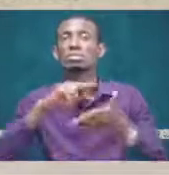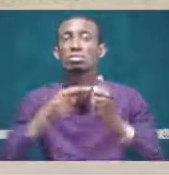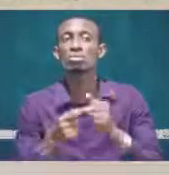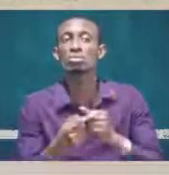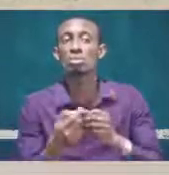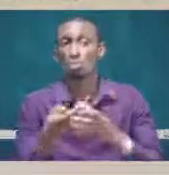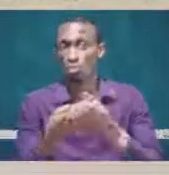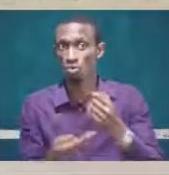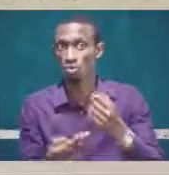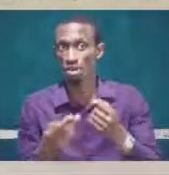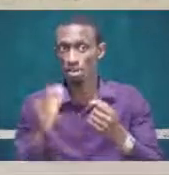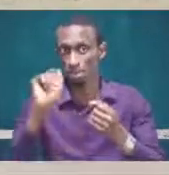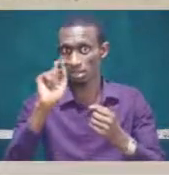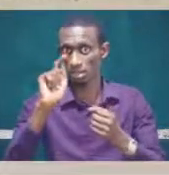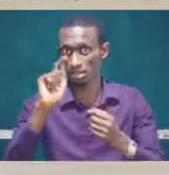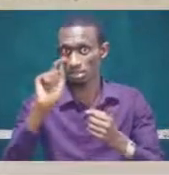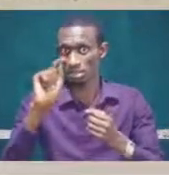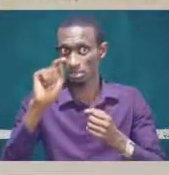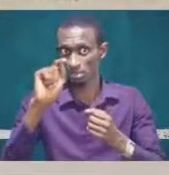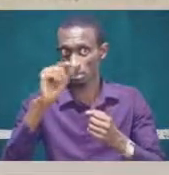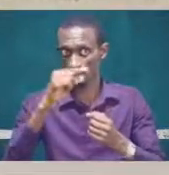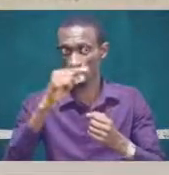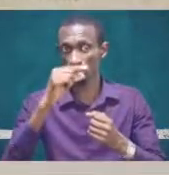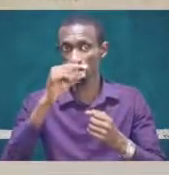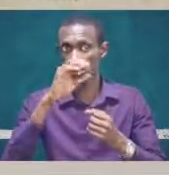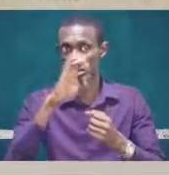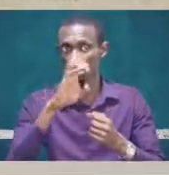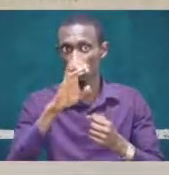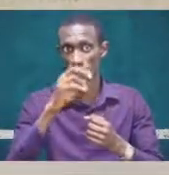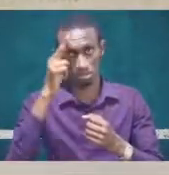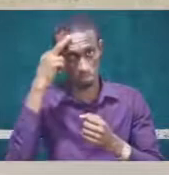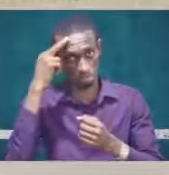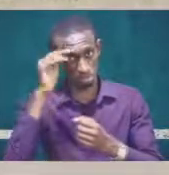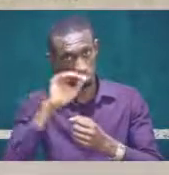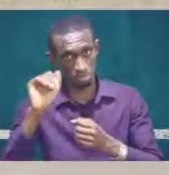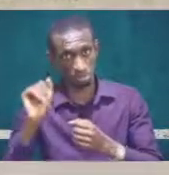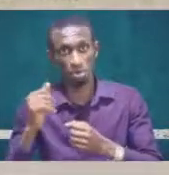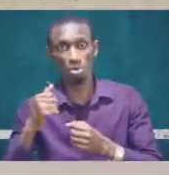T, G, and C, remember the 4 letters, would only have